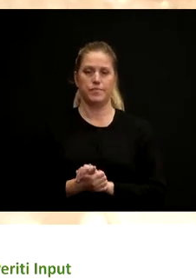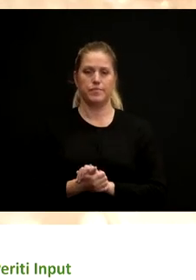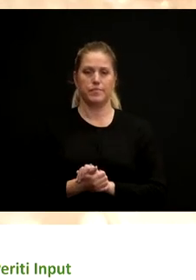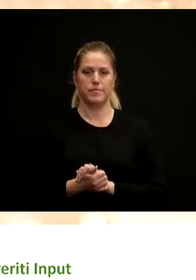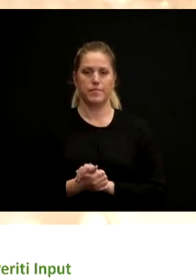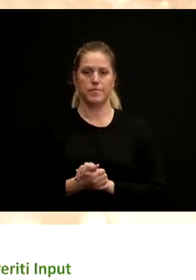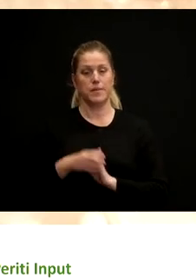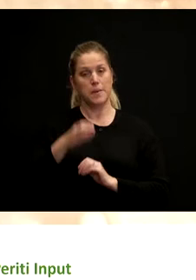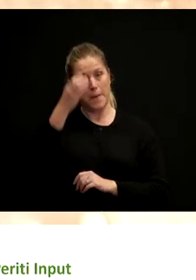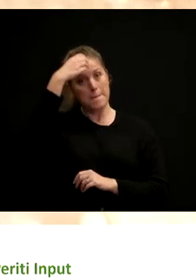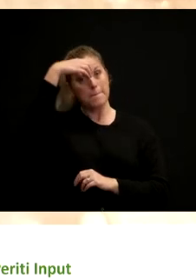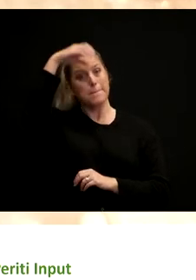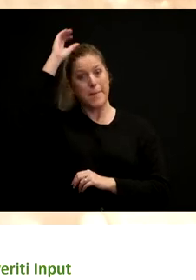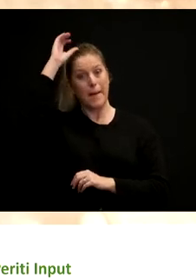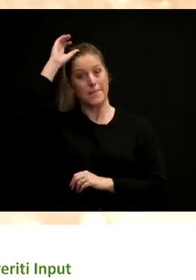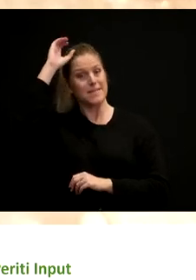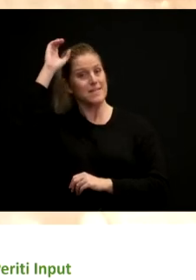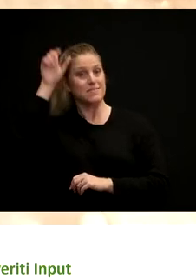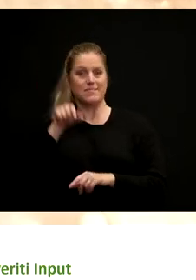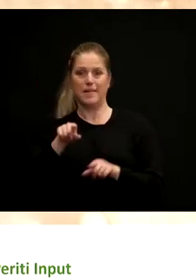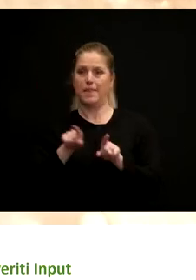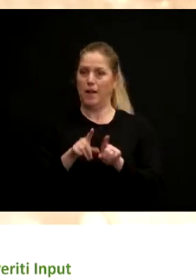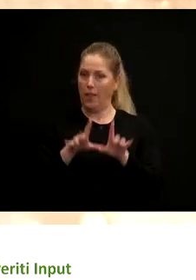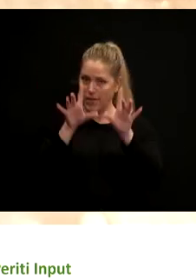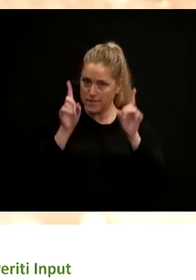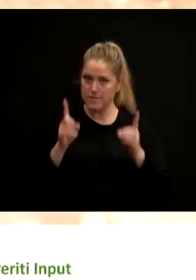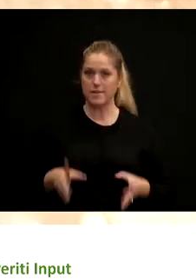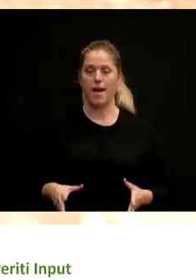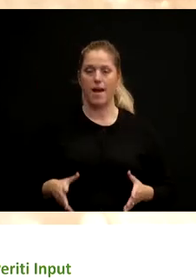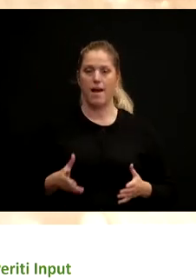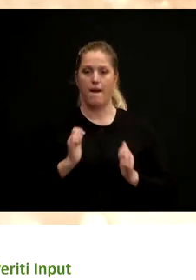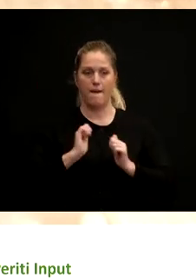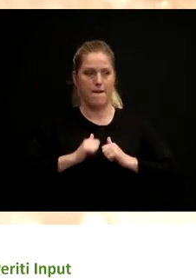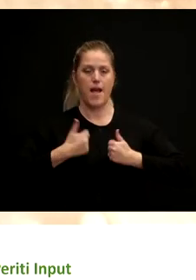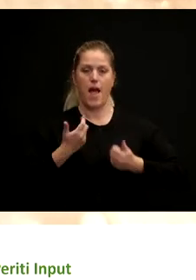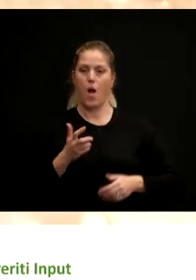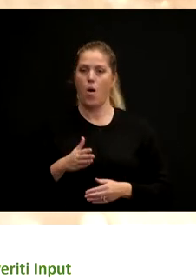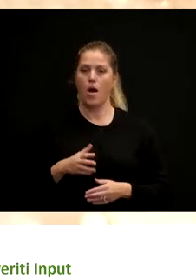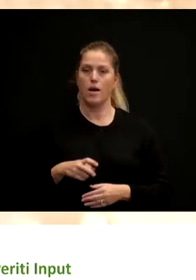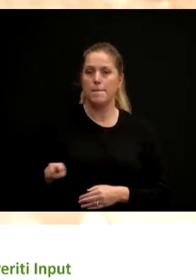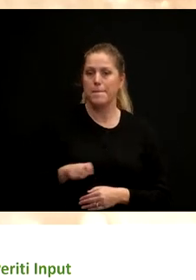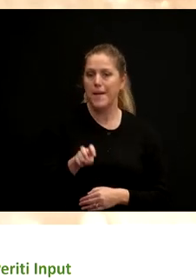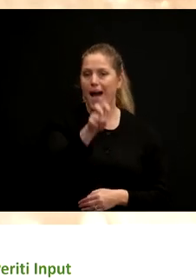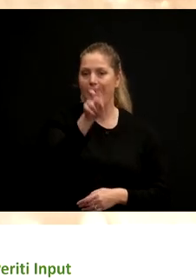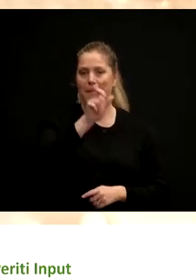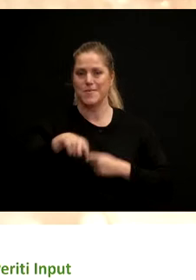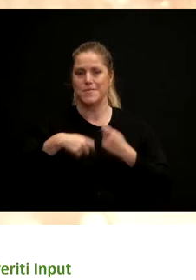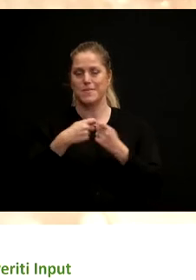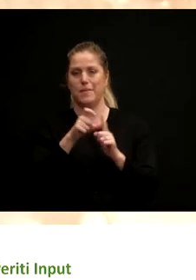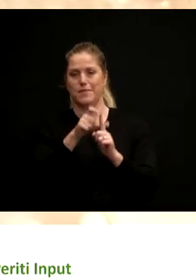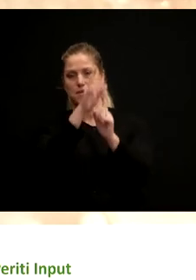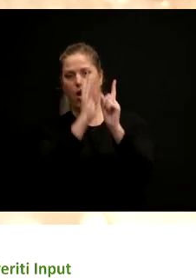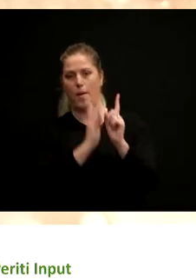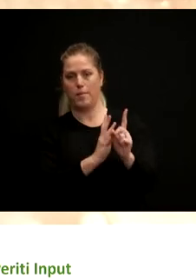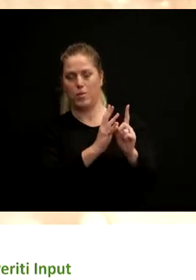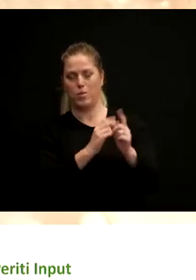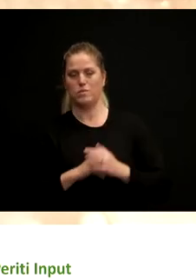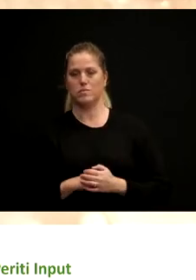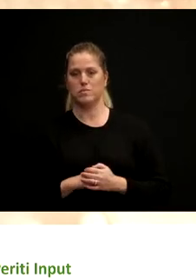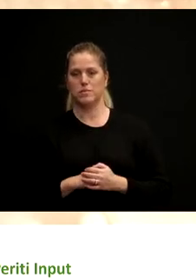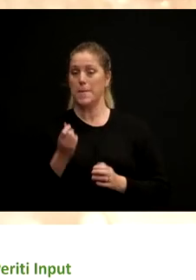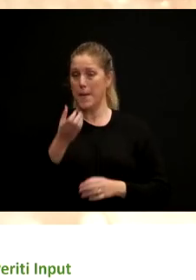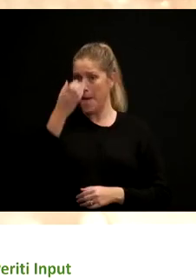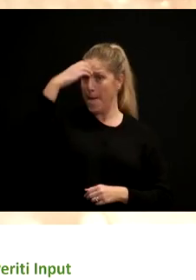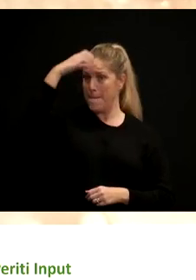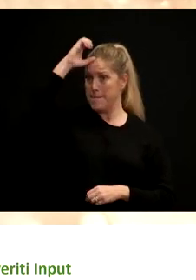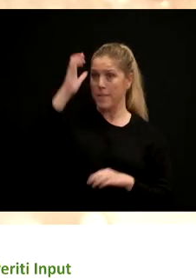path of formation as missionary disciples. Baptism is not merely a once and